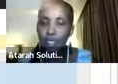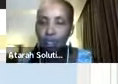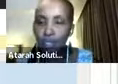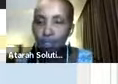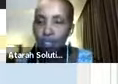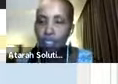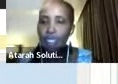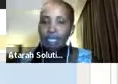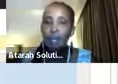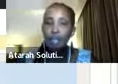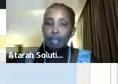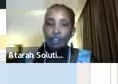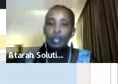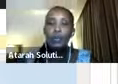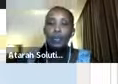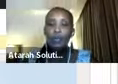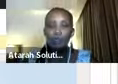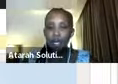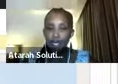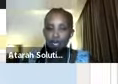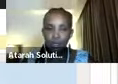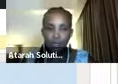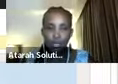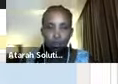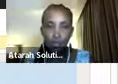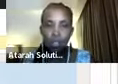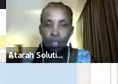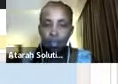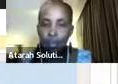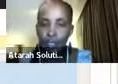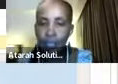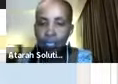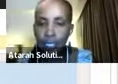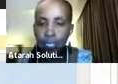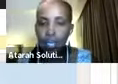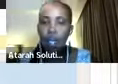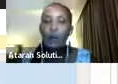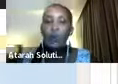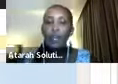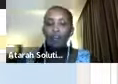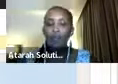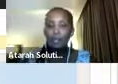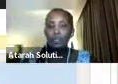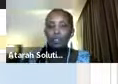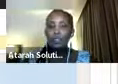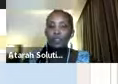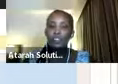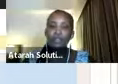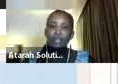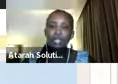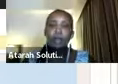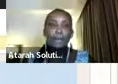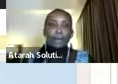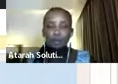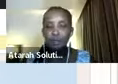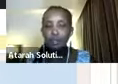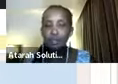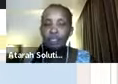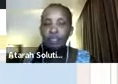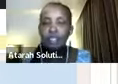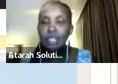and Technology, which is a college. We have Wandi Restaurant. We have the Career Management Center. We have Pathway Solution Services.